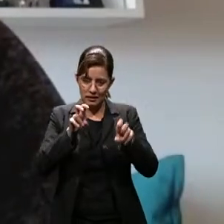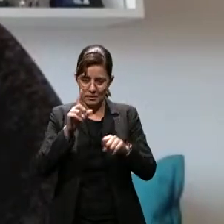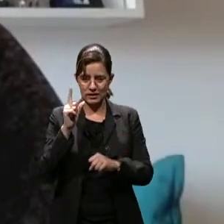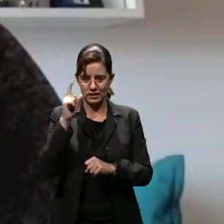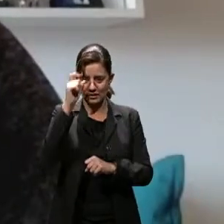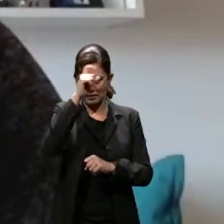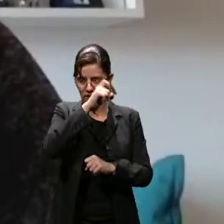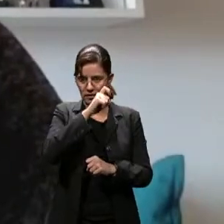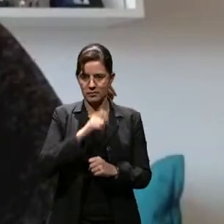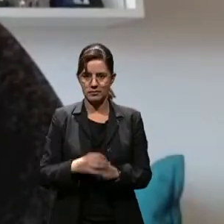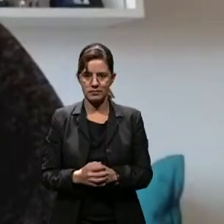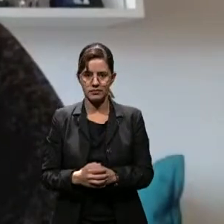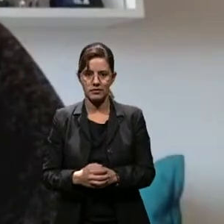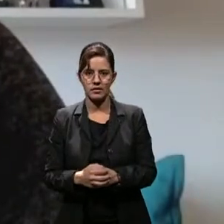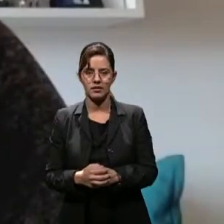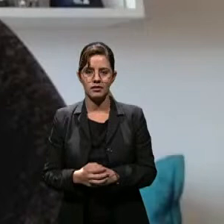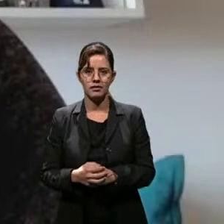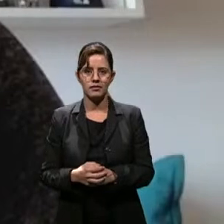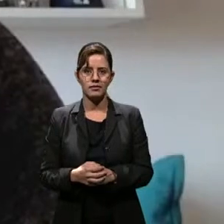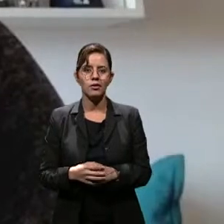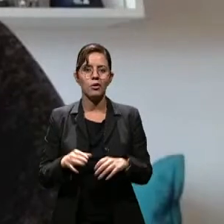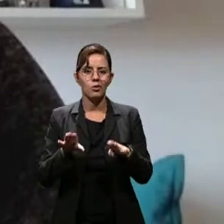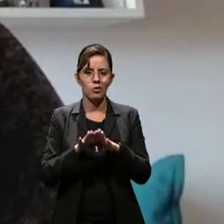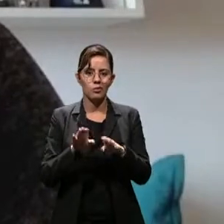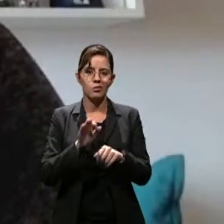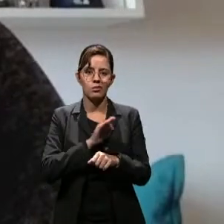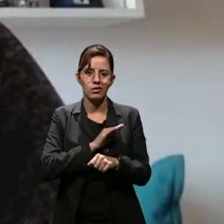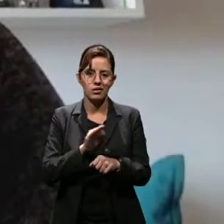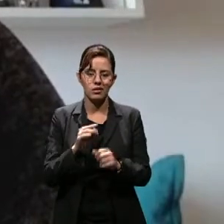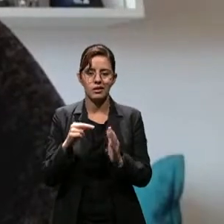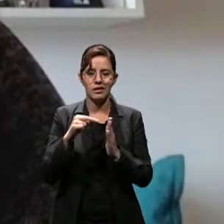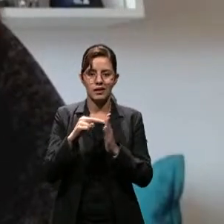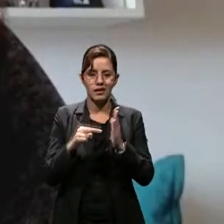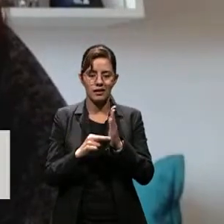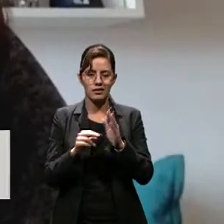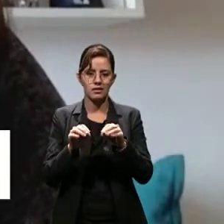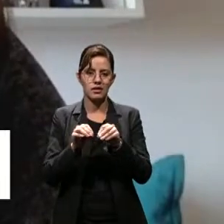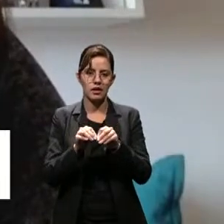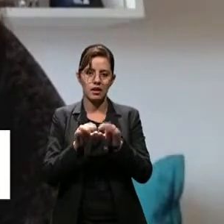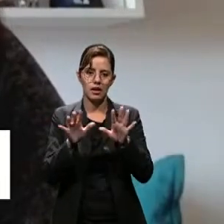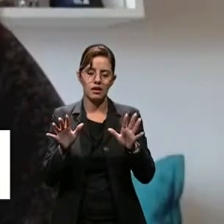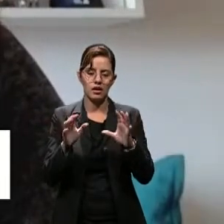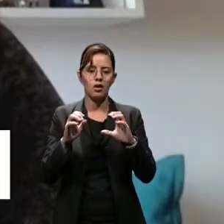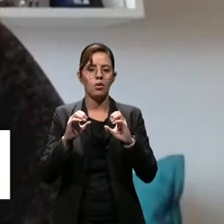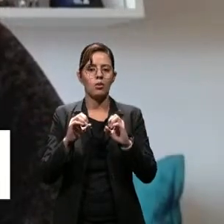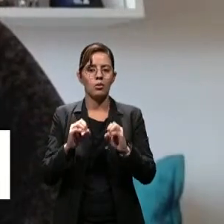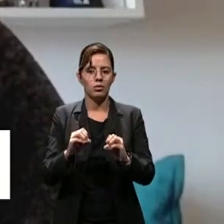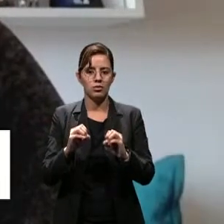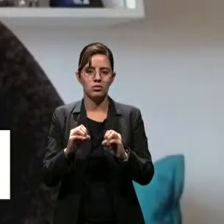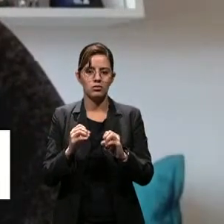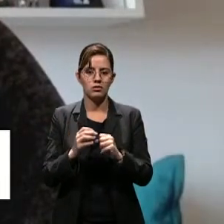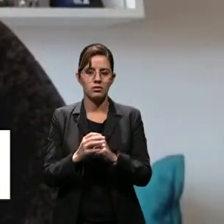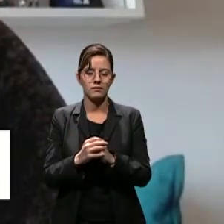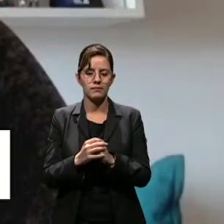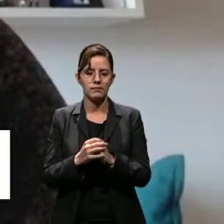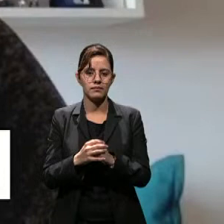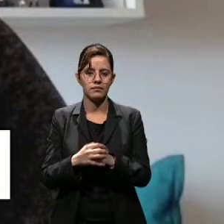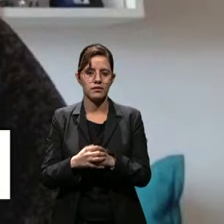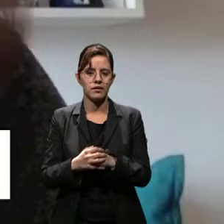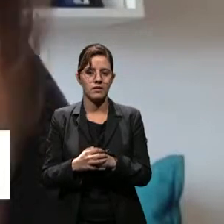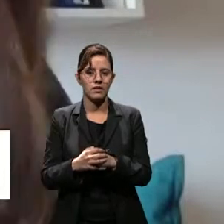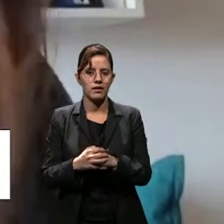clearly a complex issue in trying to maintain clear rules and to also